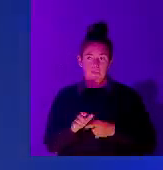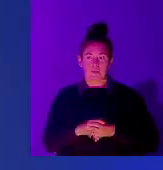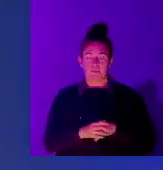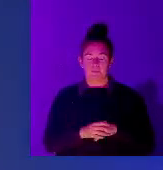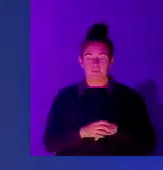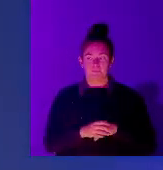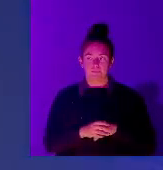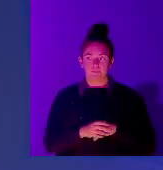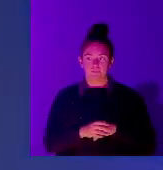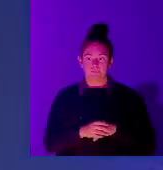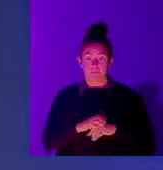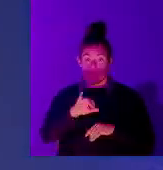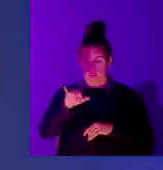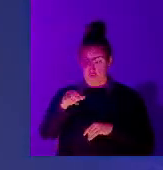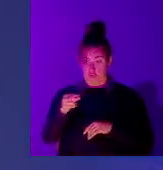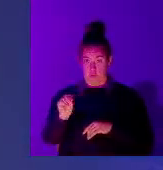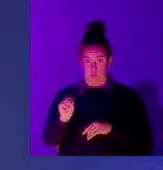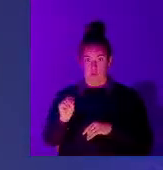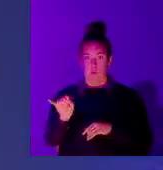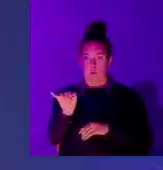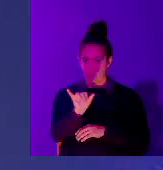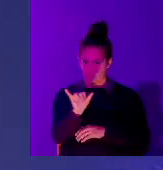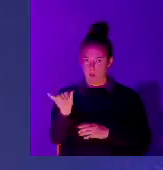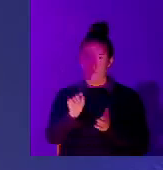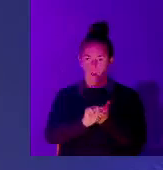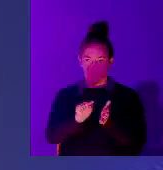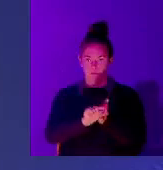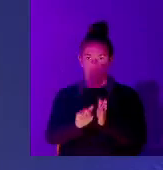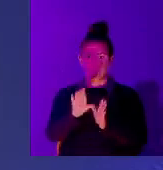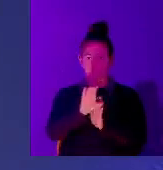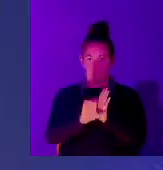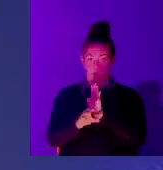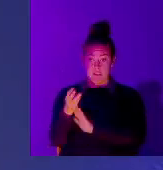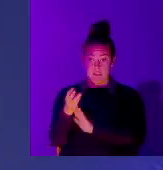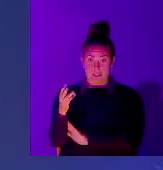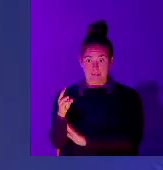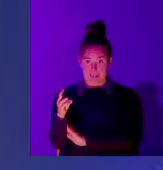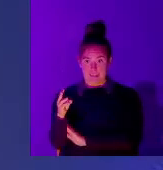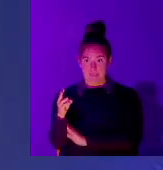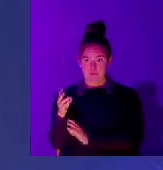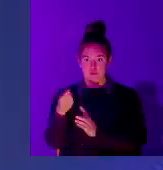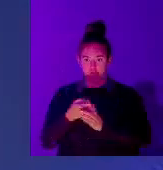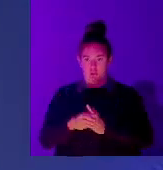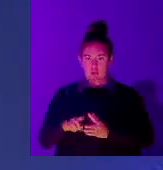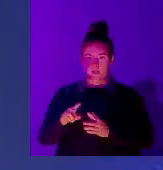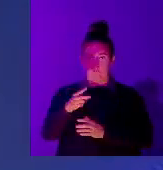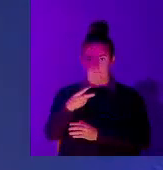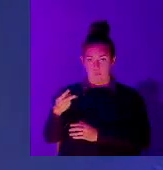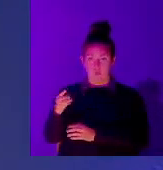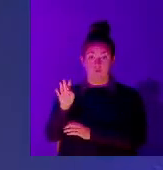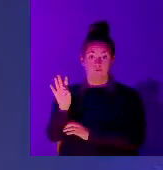John also in his Gospel, chapter 16, starting in verse 4,